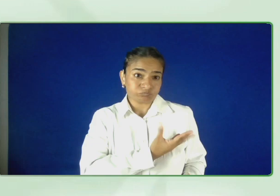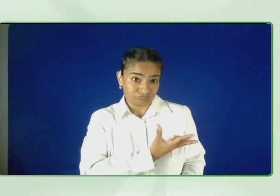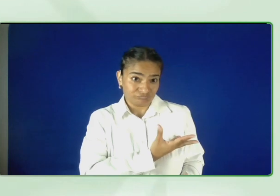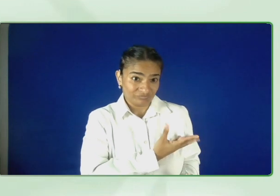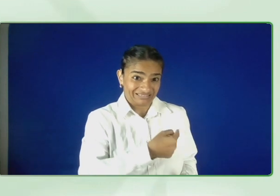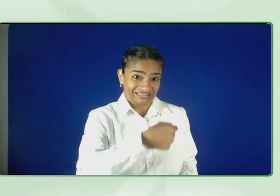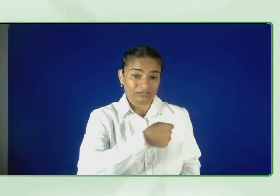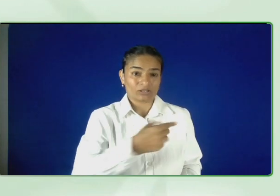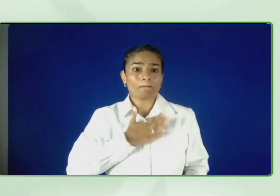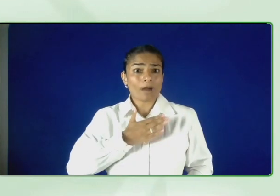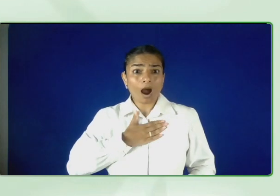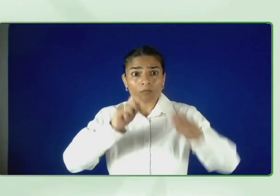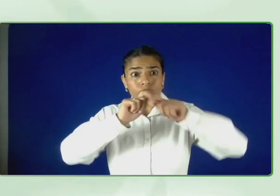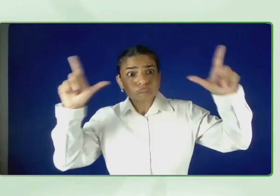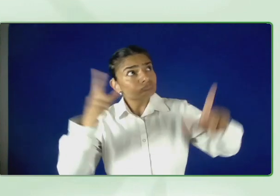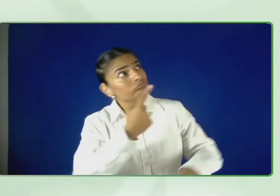me?